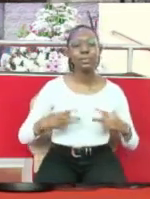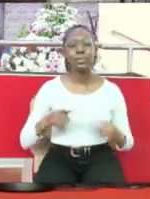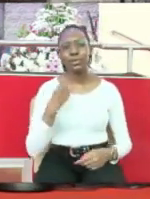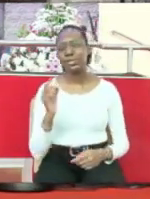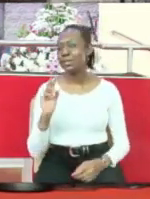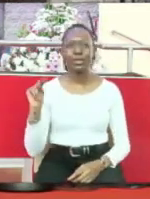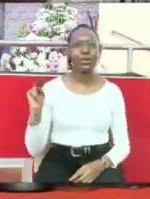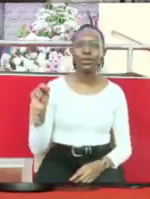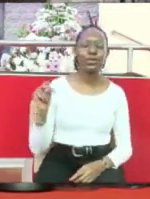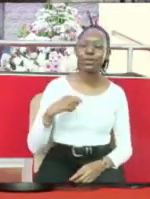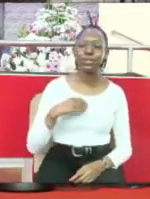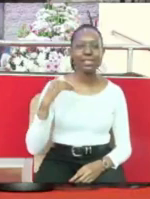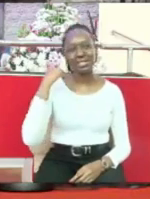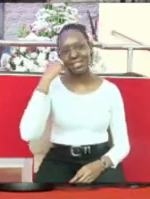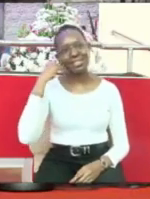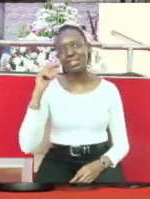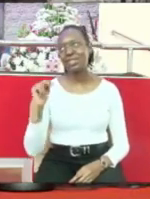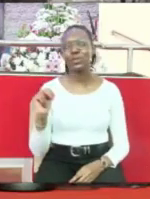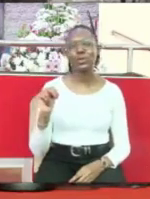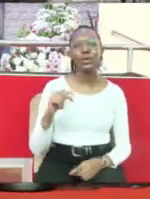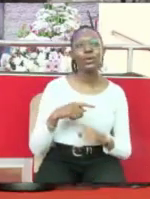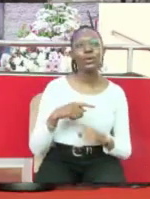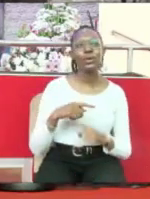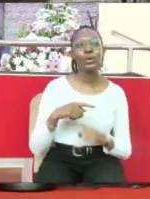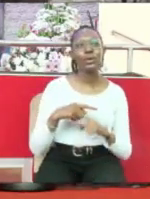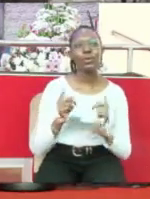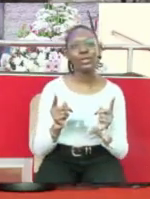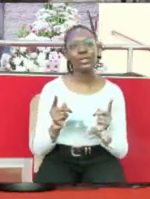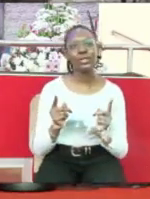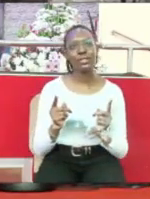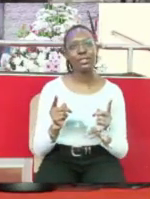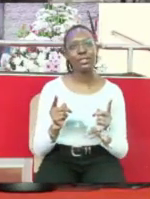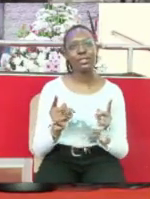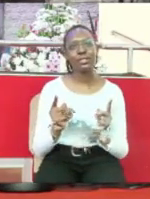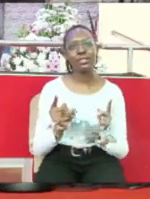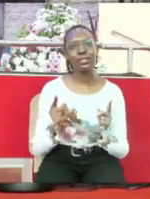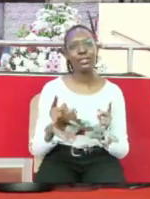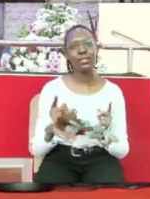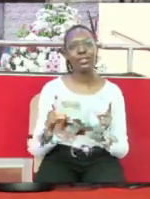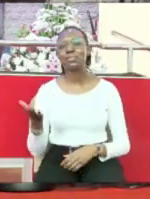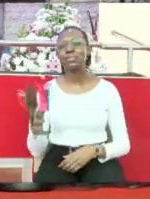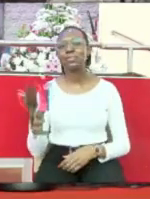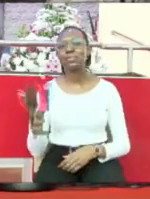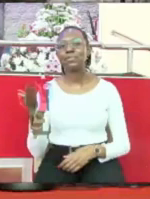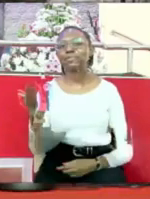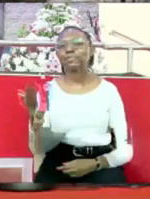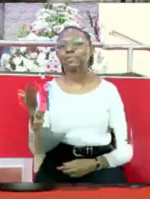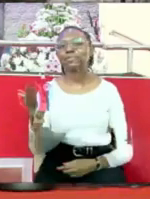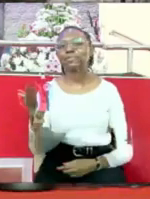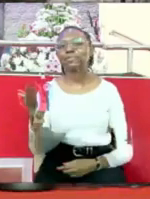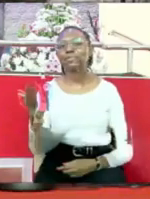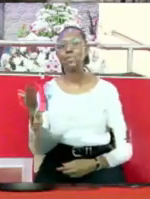But it came. Lakini and corona passed. Ikaja na ikapita. We bless the name of the Lord. Tunamshukuru Mungu. Now the Jews. Wale